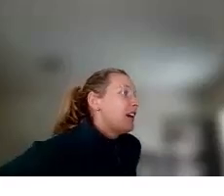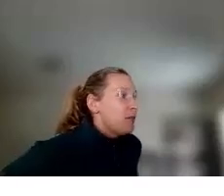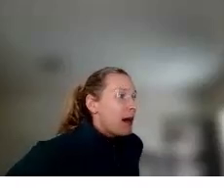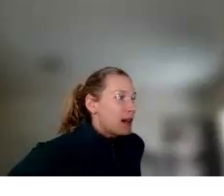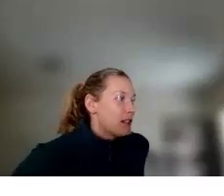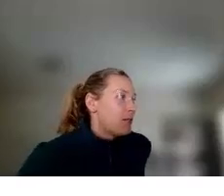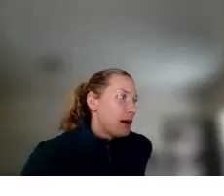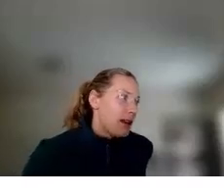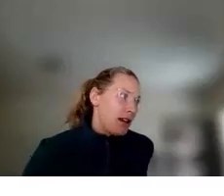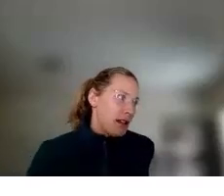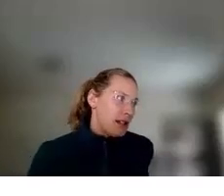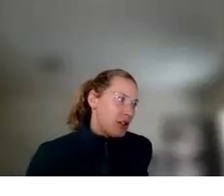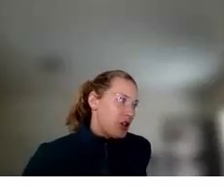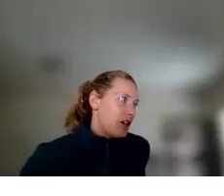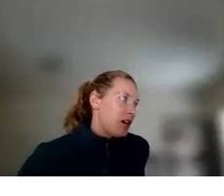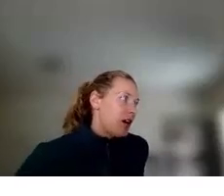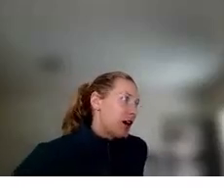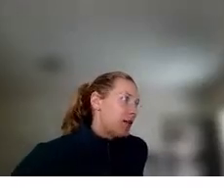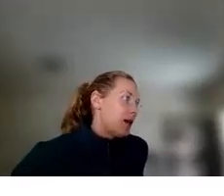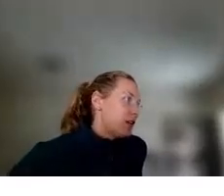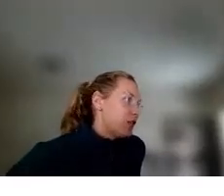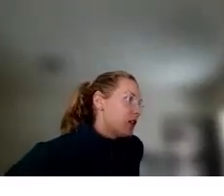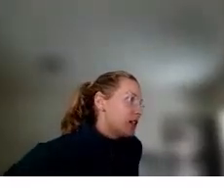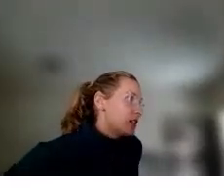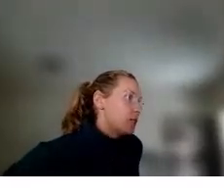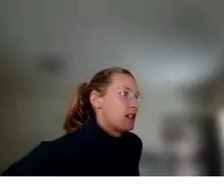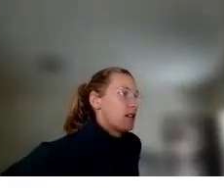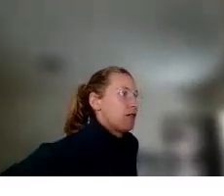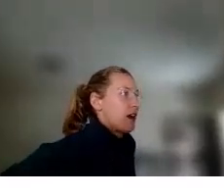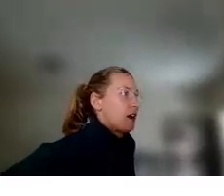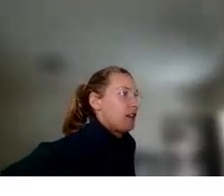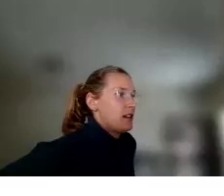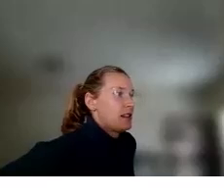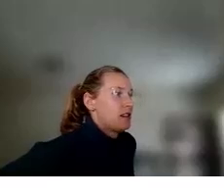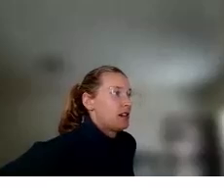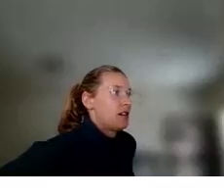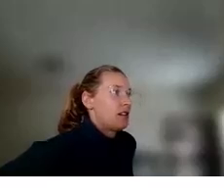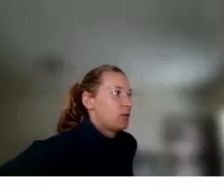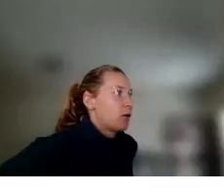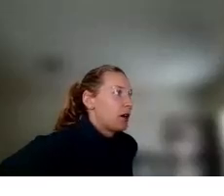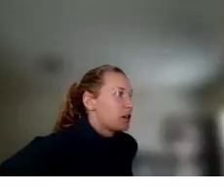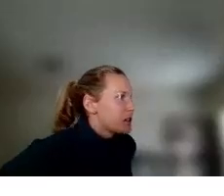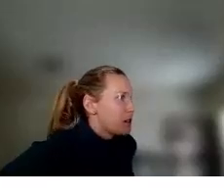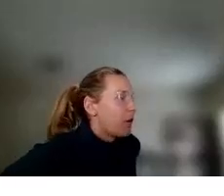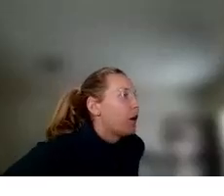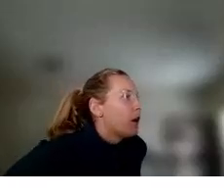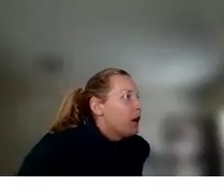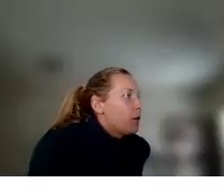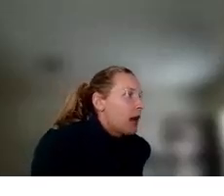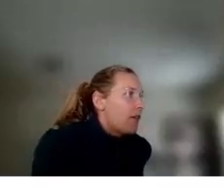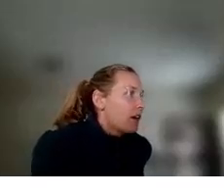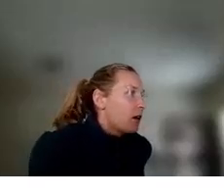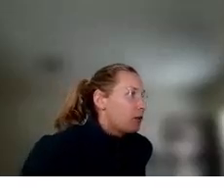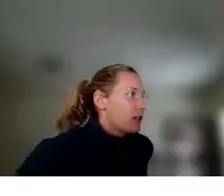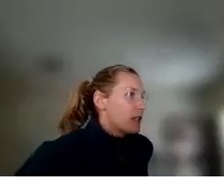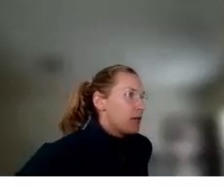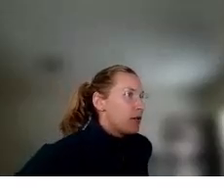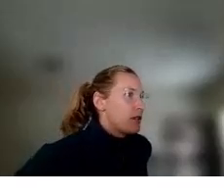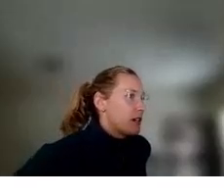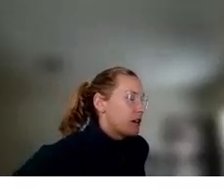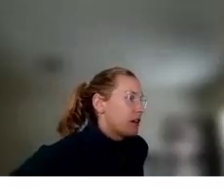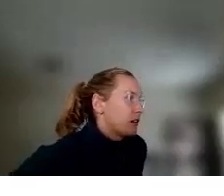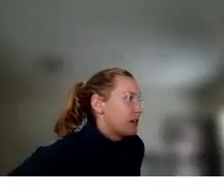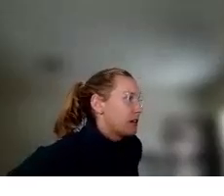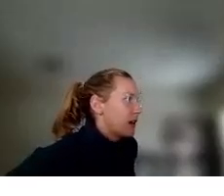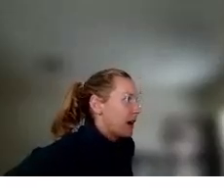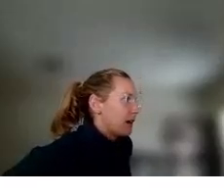ADL impacted by the condition, and you need to specify the necessary support. So we have a couple